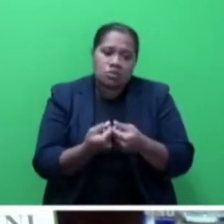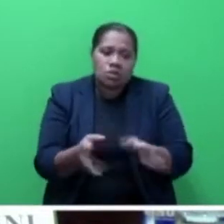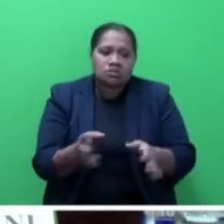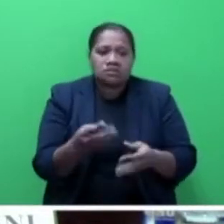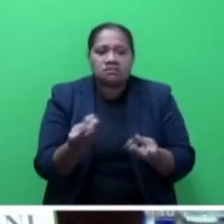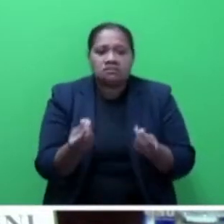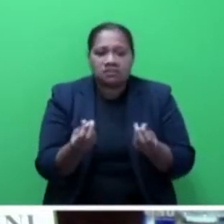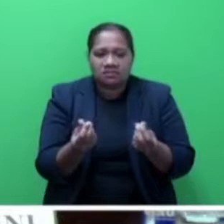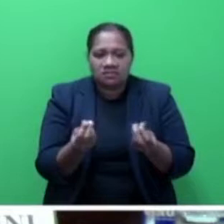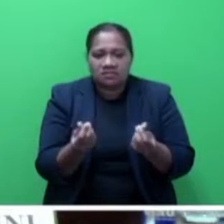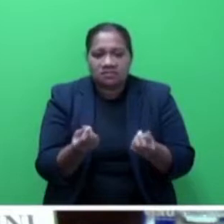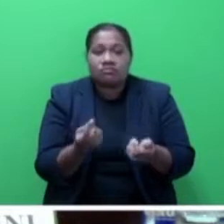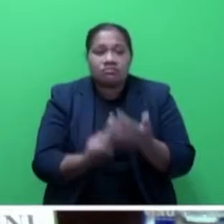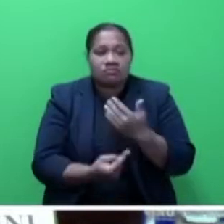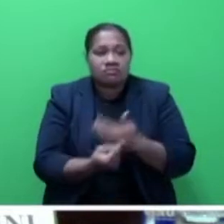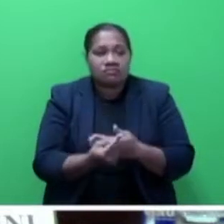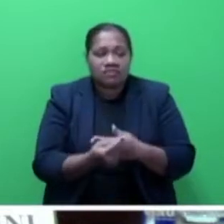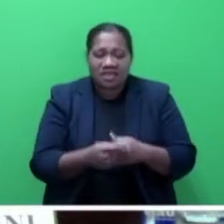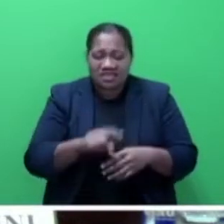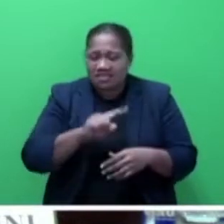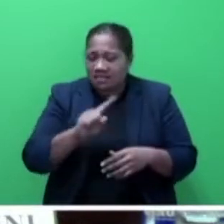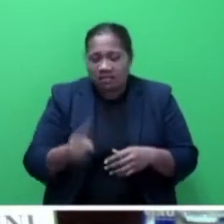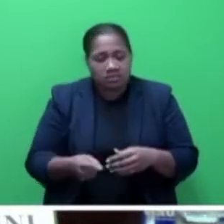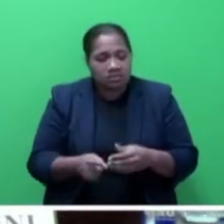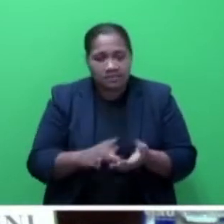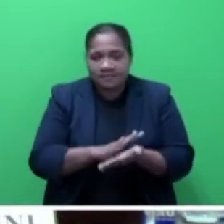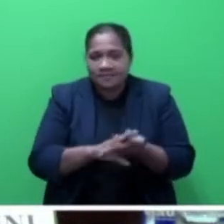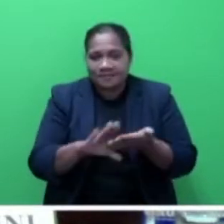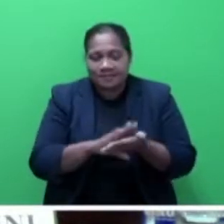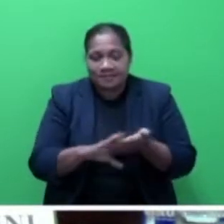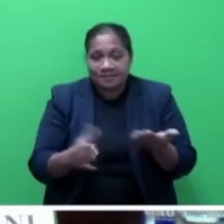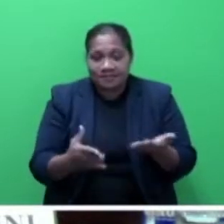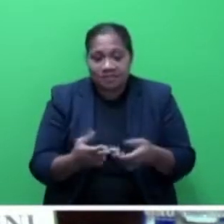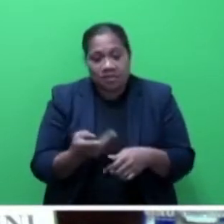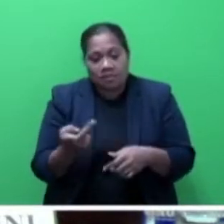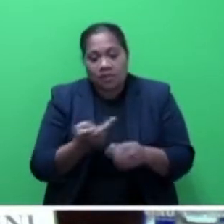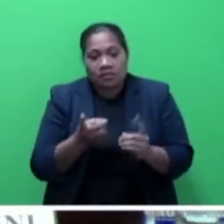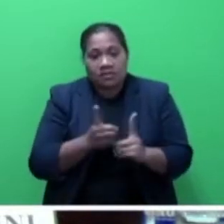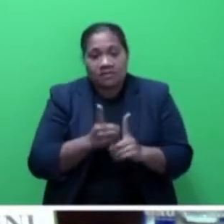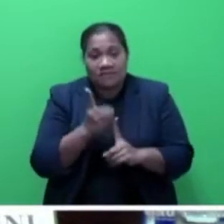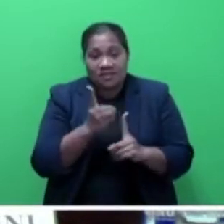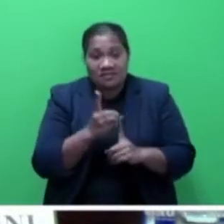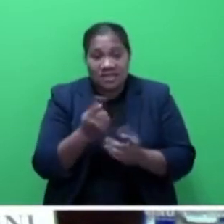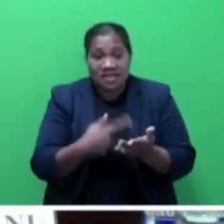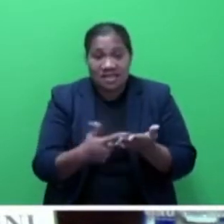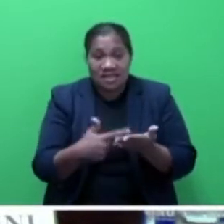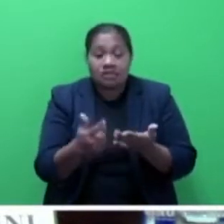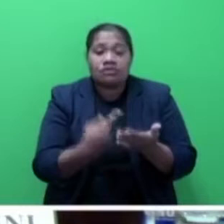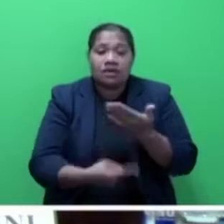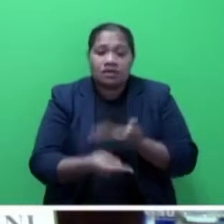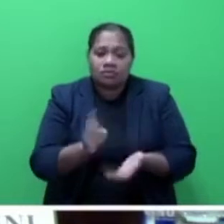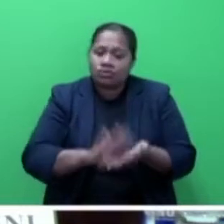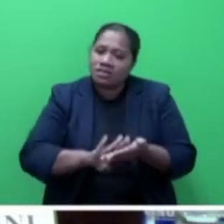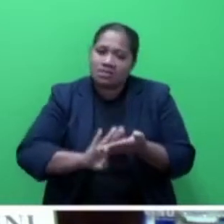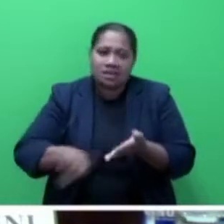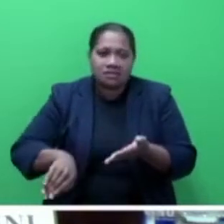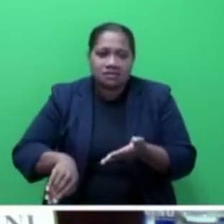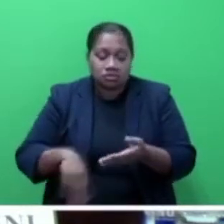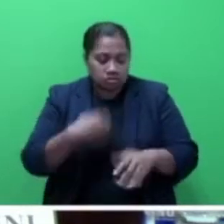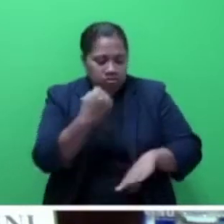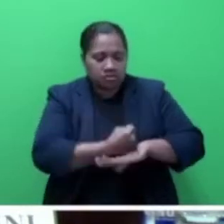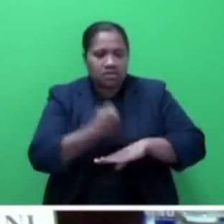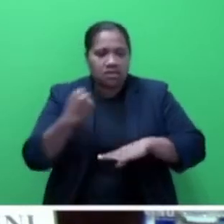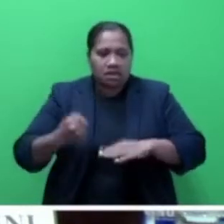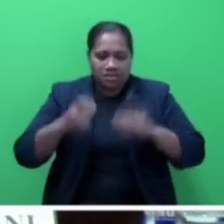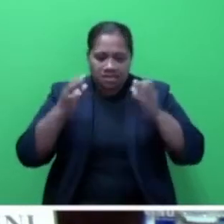running into thousands of dollars. Both development leases were later terminated, and the government decided to step